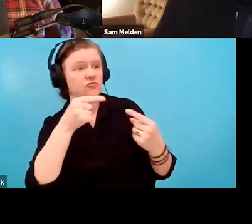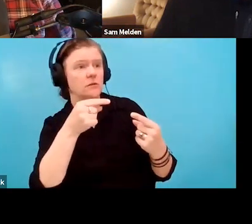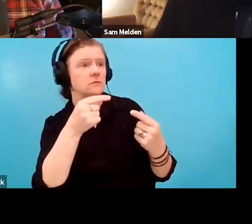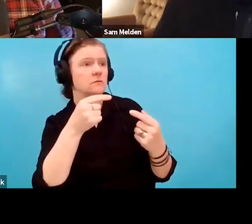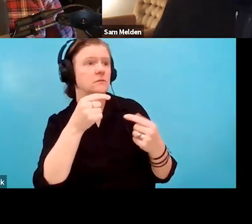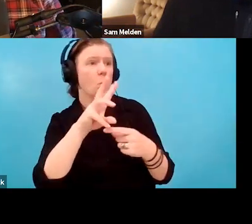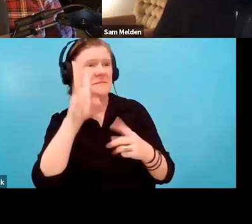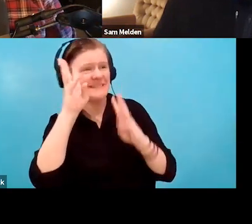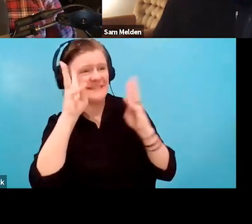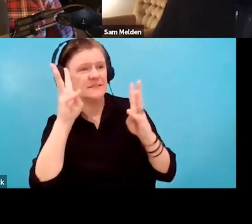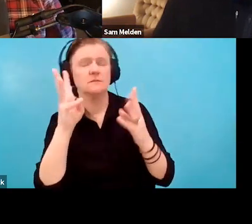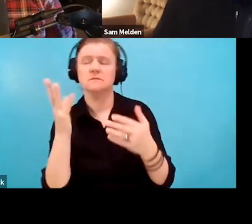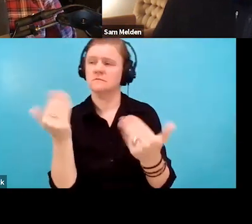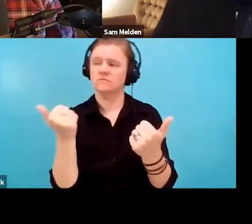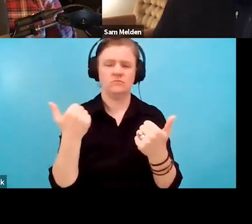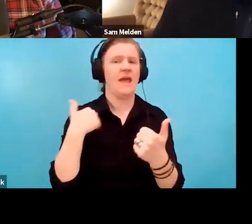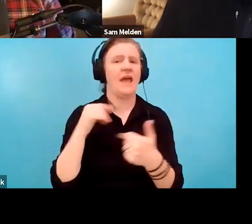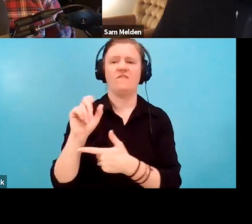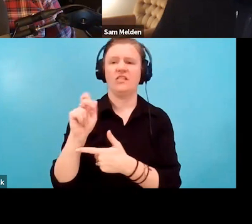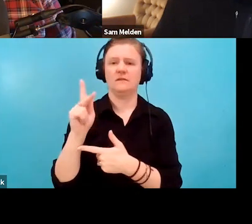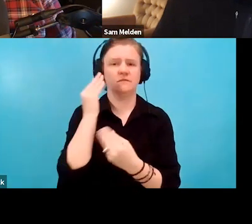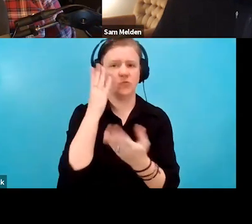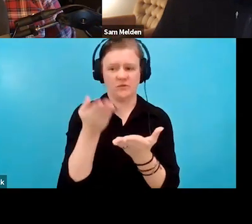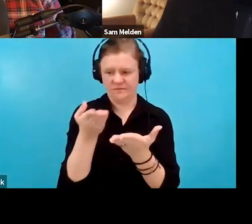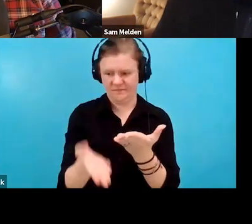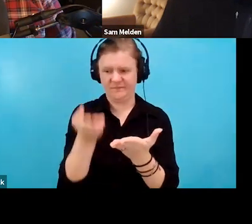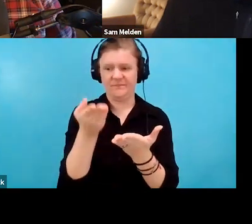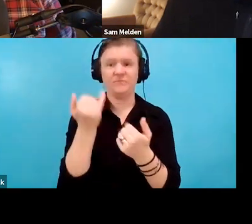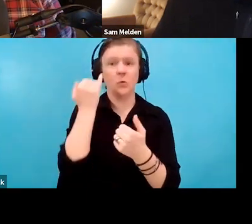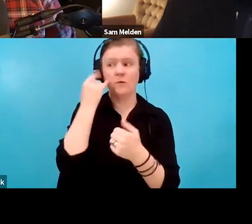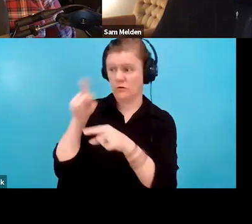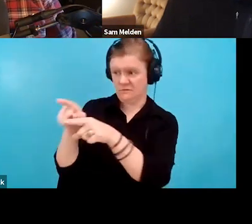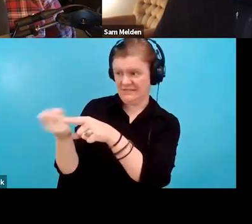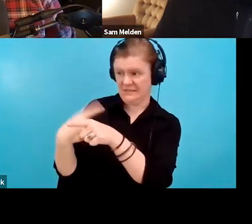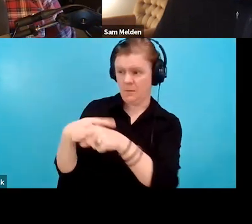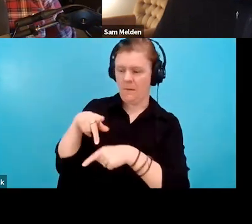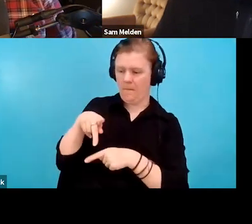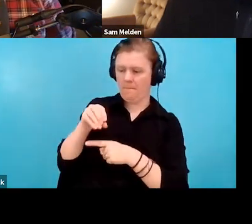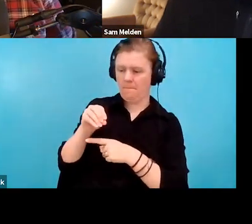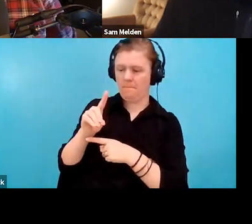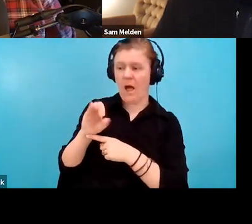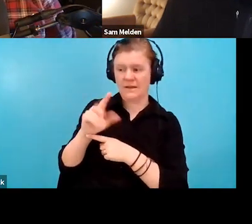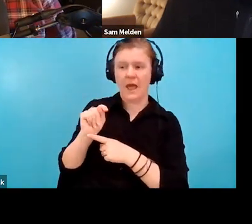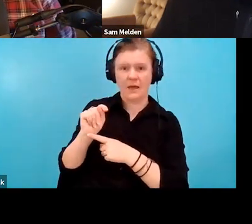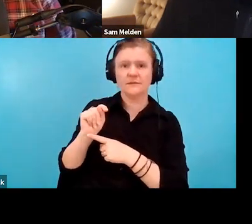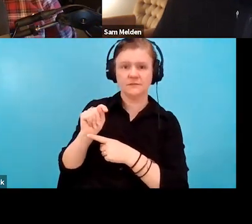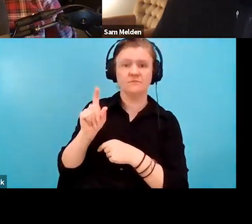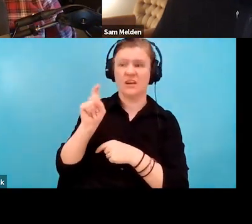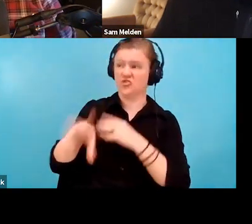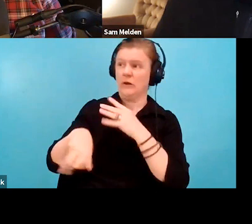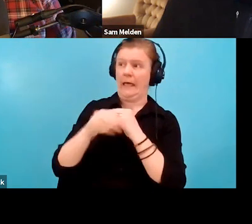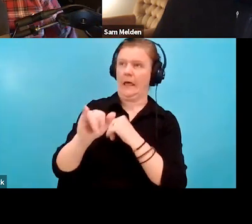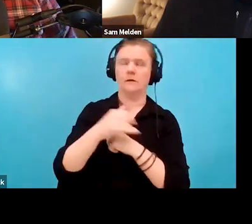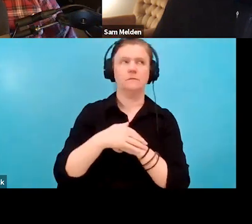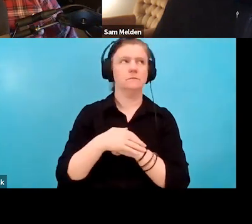whatever, there are a bunch of links there. And if there's an area, for example, podcasting, I should probably go after this and go add a section on podcasting.